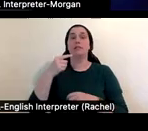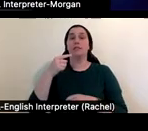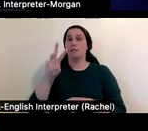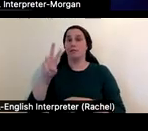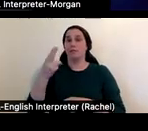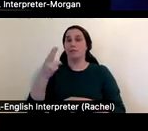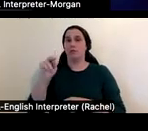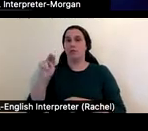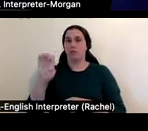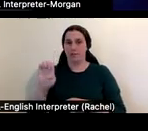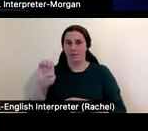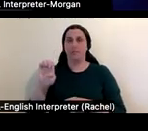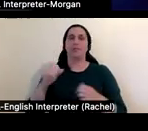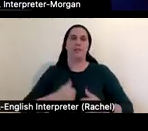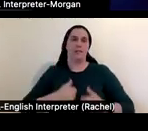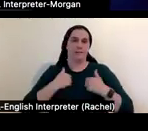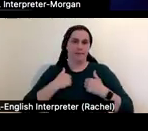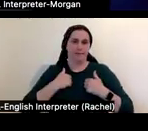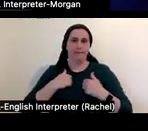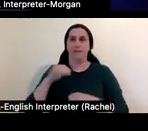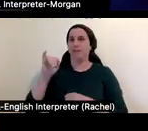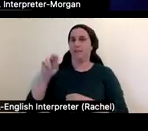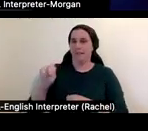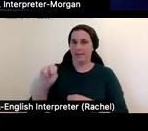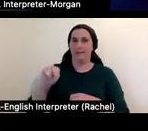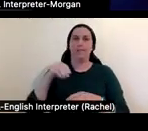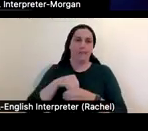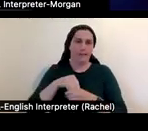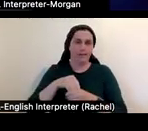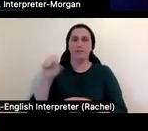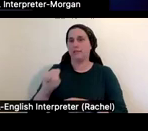Anybody would like to introduce themselves?